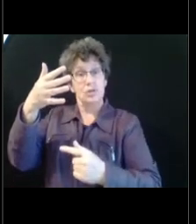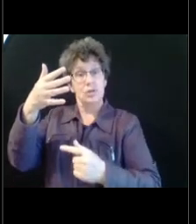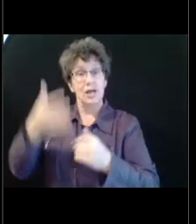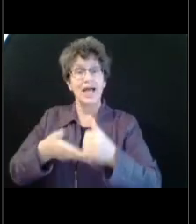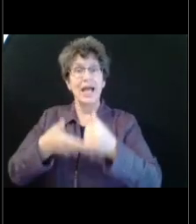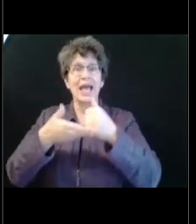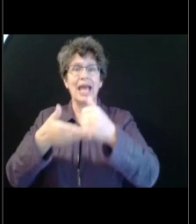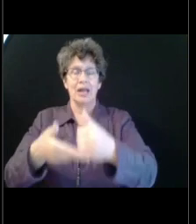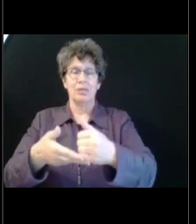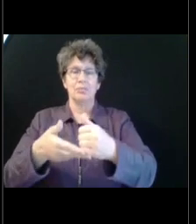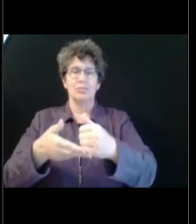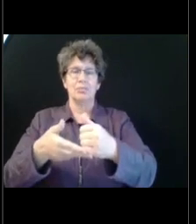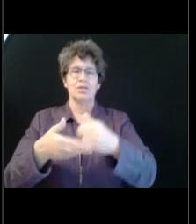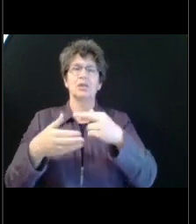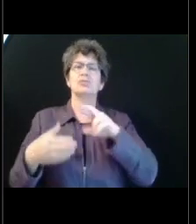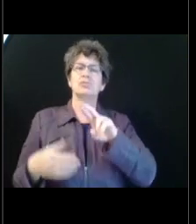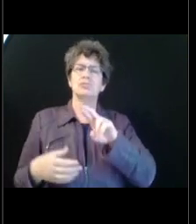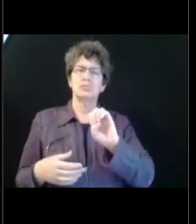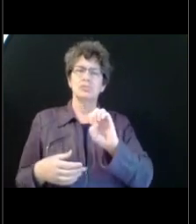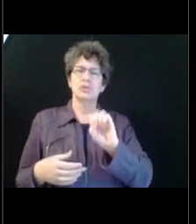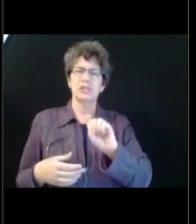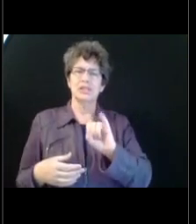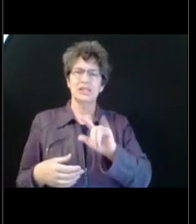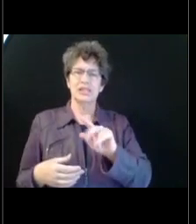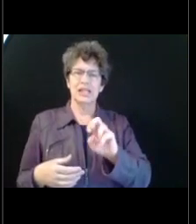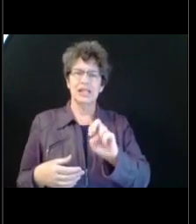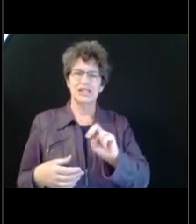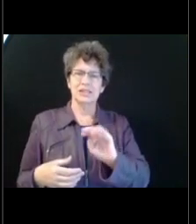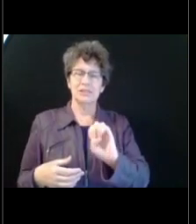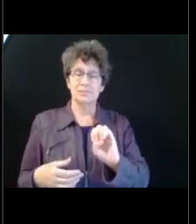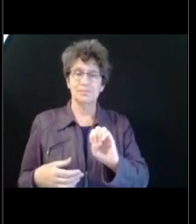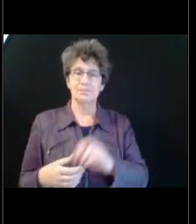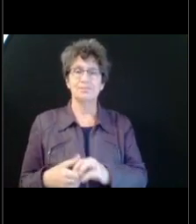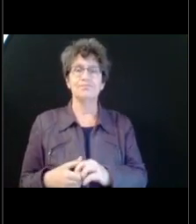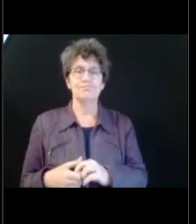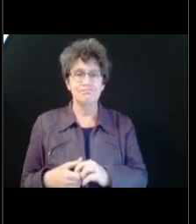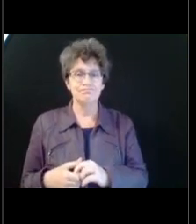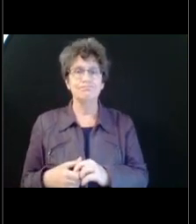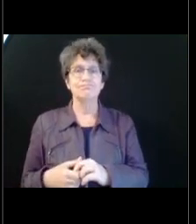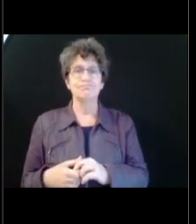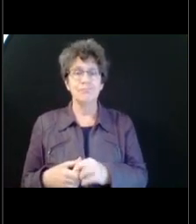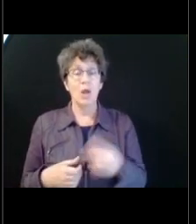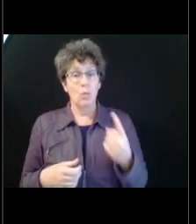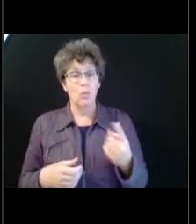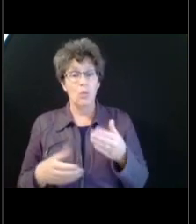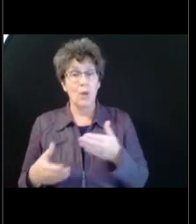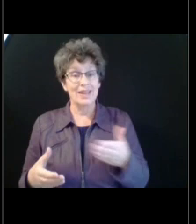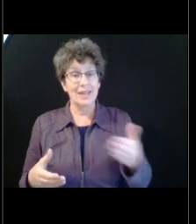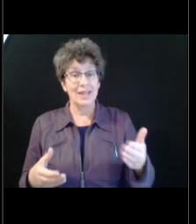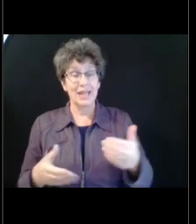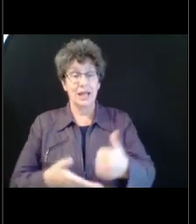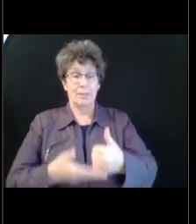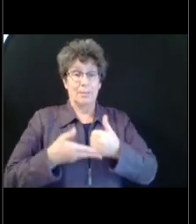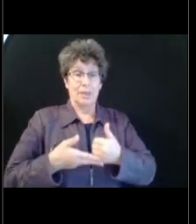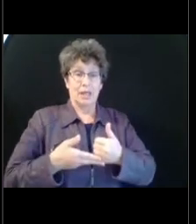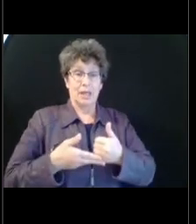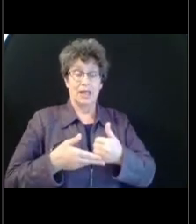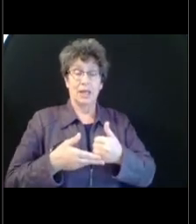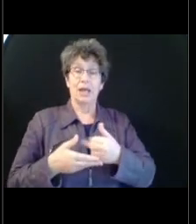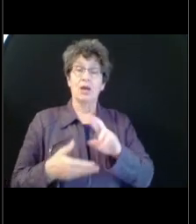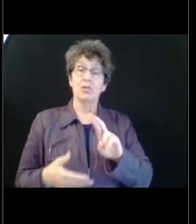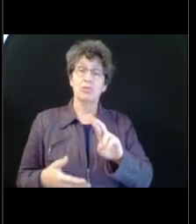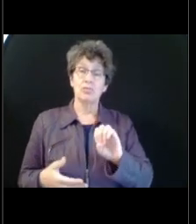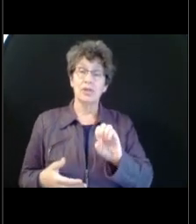characteristic. One of the things that helped me with resilience was exercise. And I didn't really